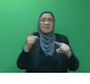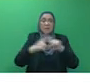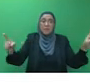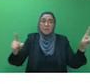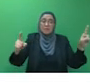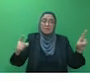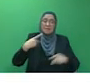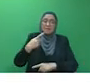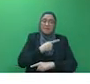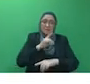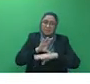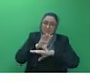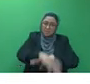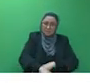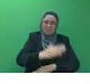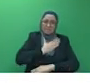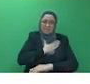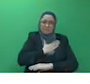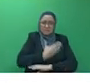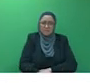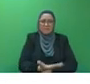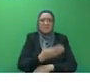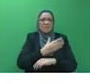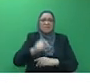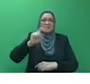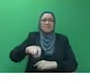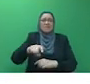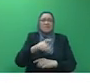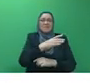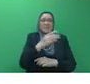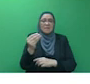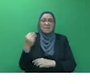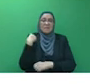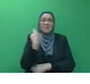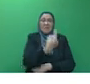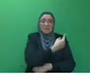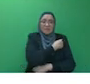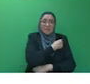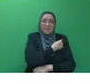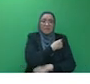and the the needs and the well-being of the collective